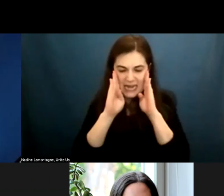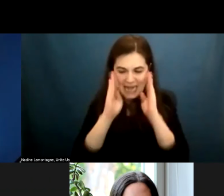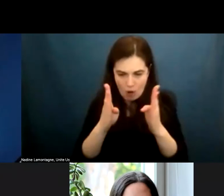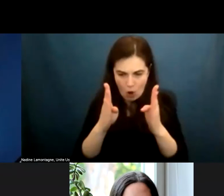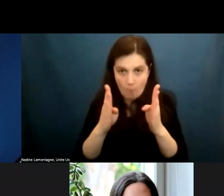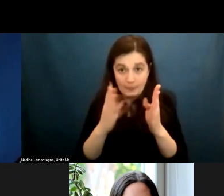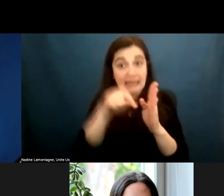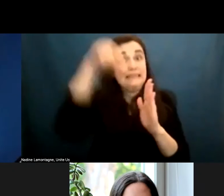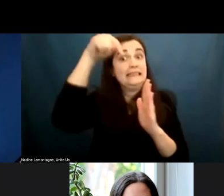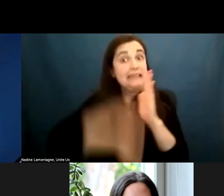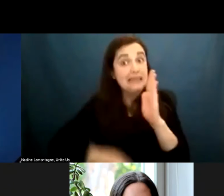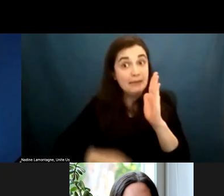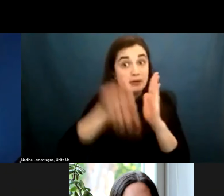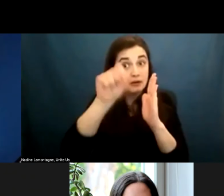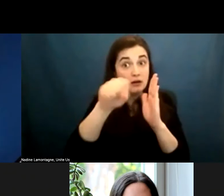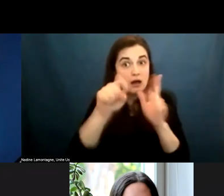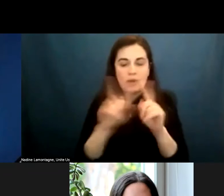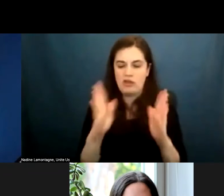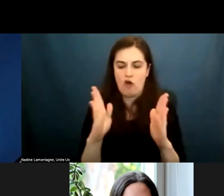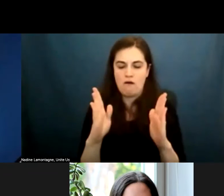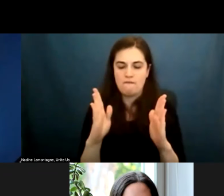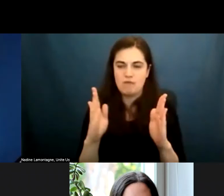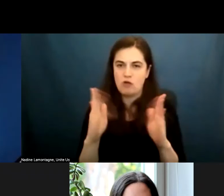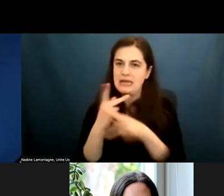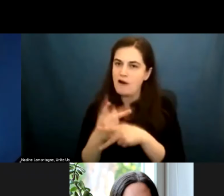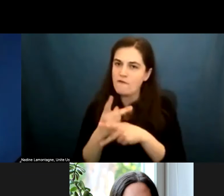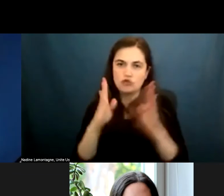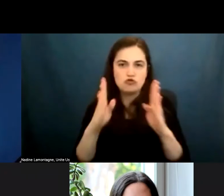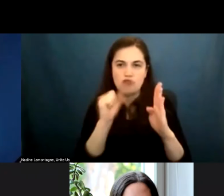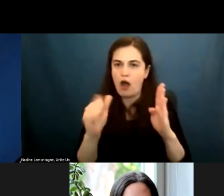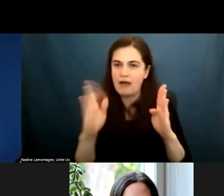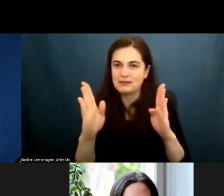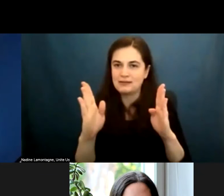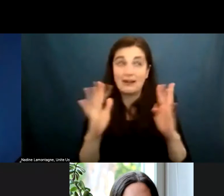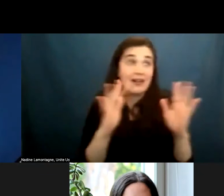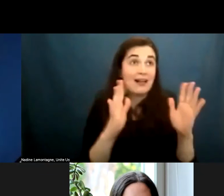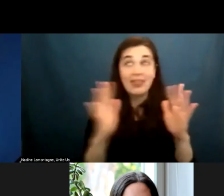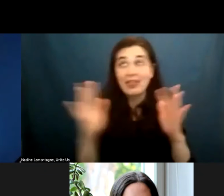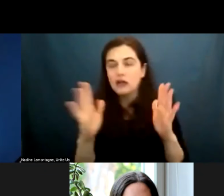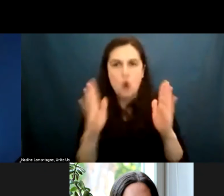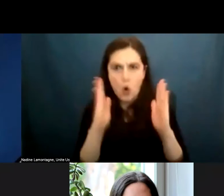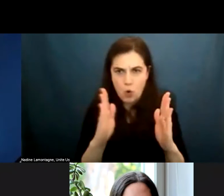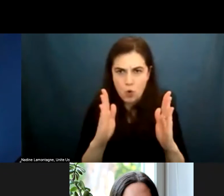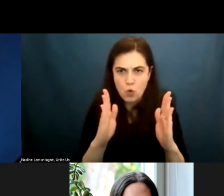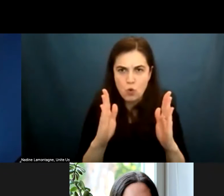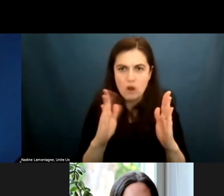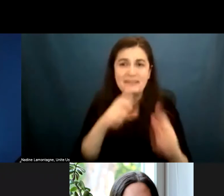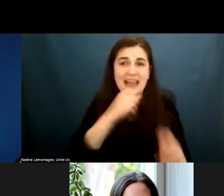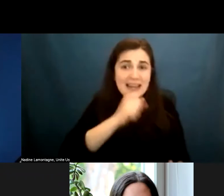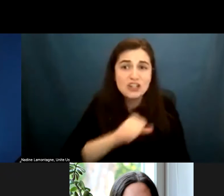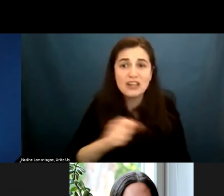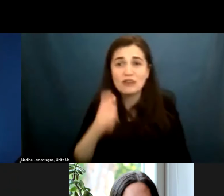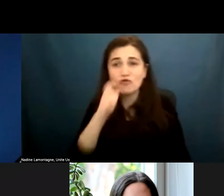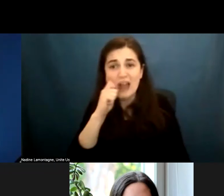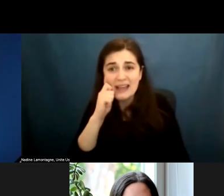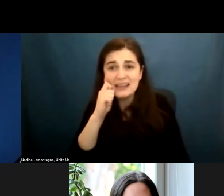we're always conscious of the ways that immunization is focused on issues like aging, race, rurality,